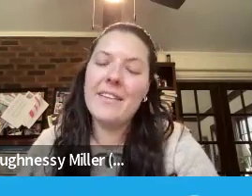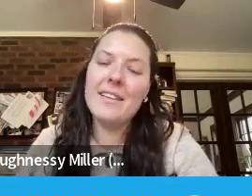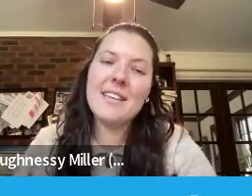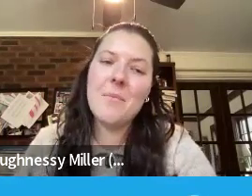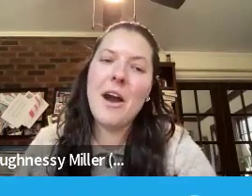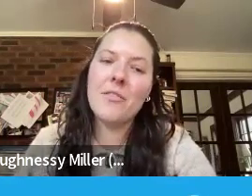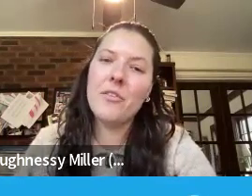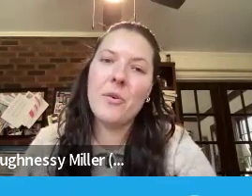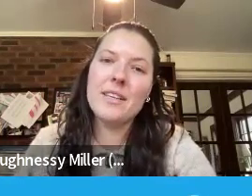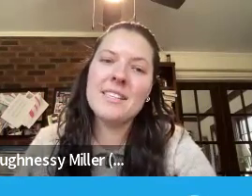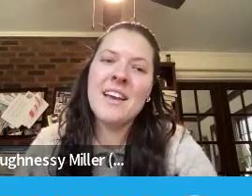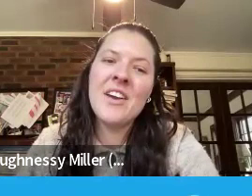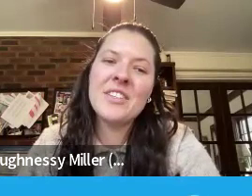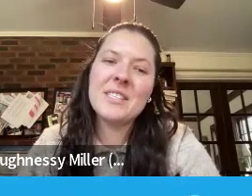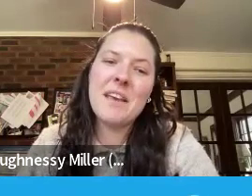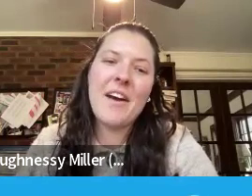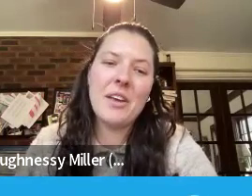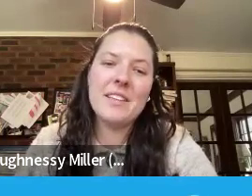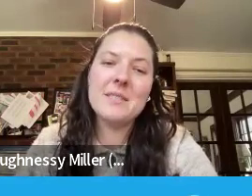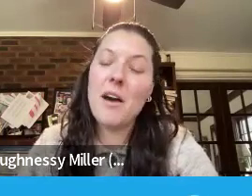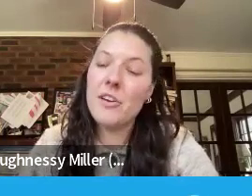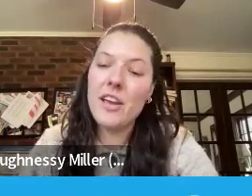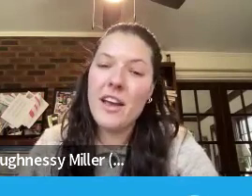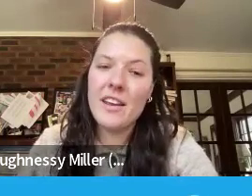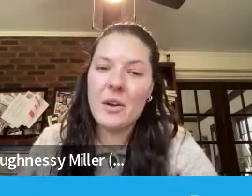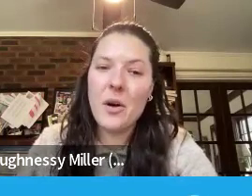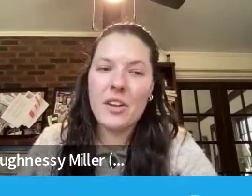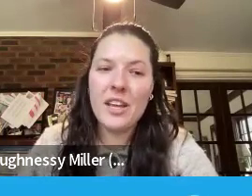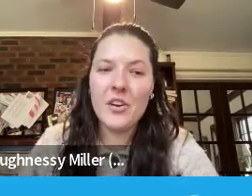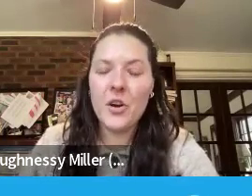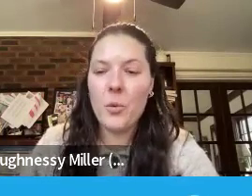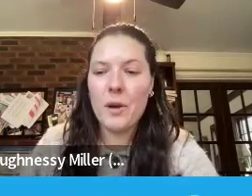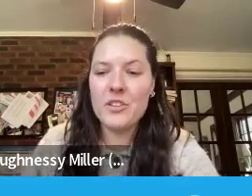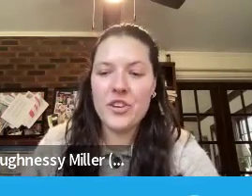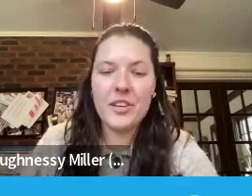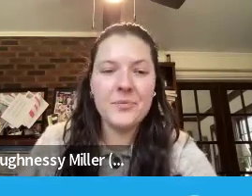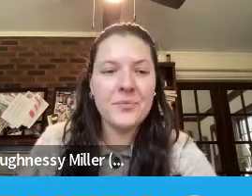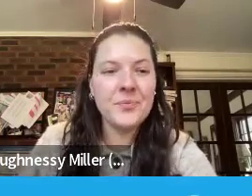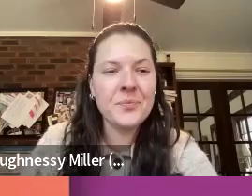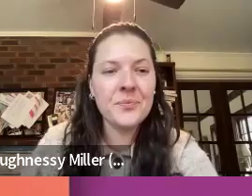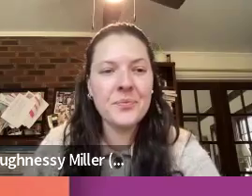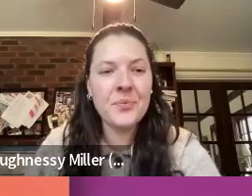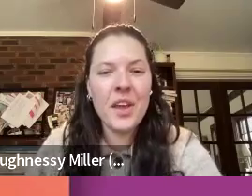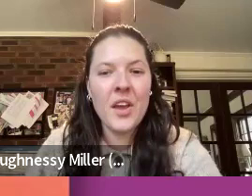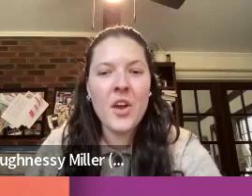musical talents and powerful voice to speak out against poverty and inequality in her home country.